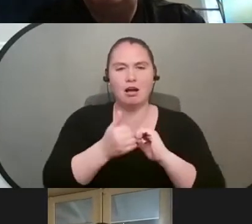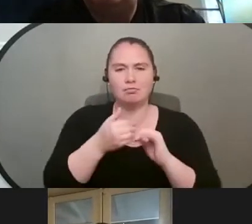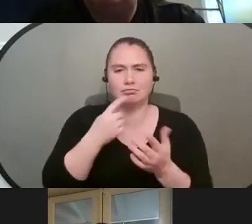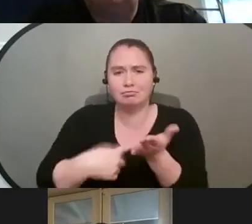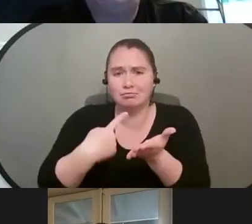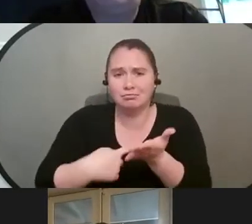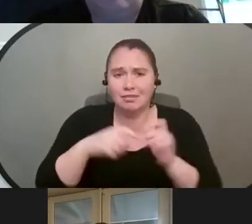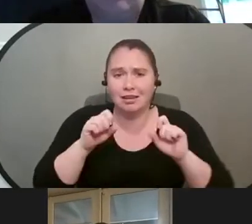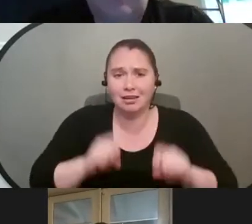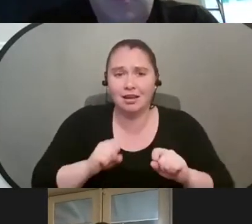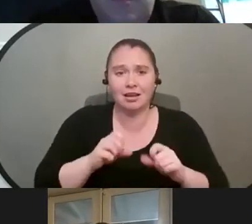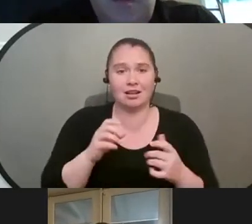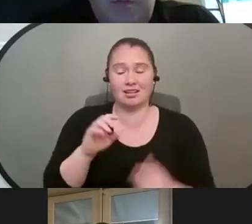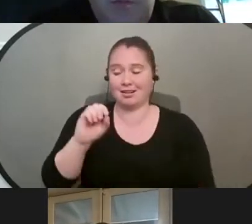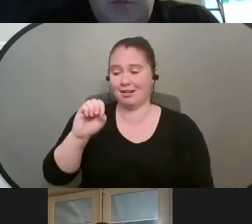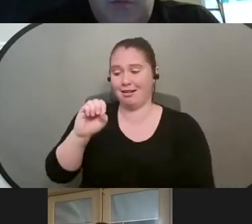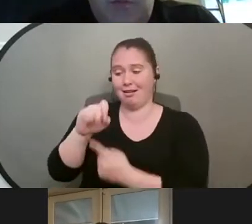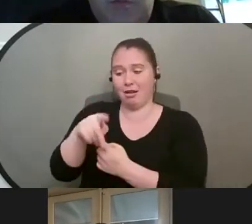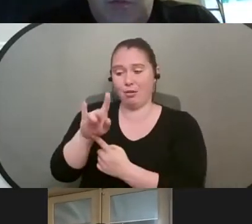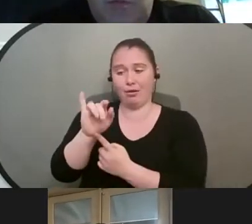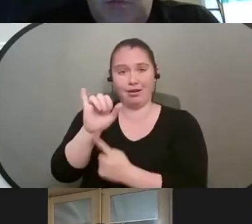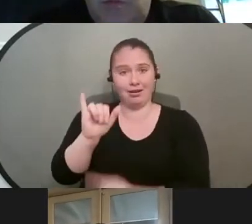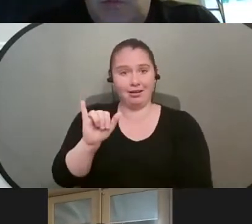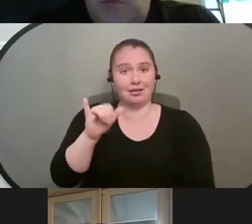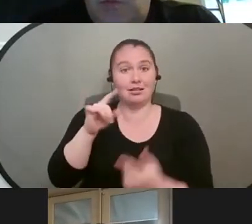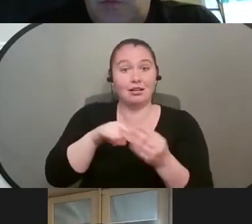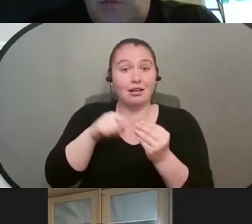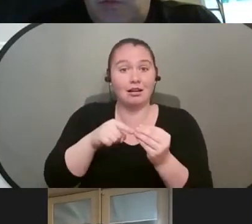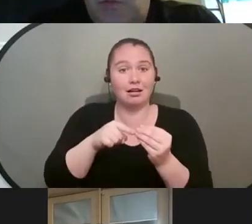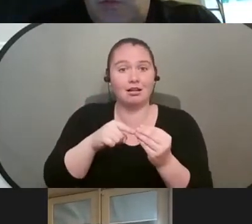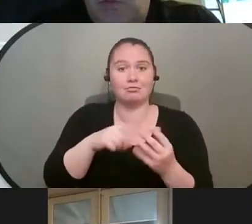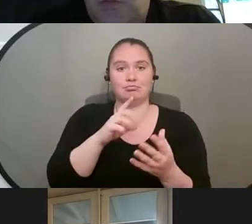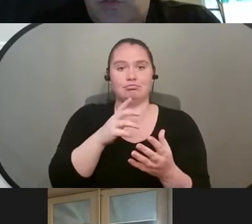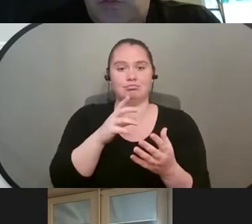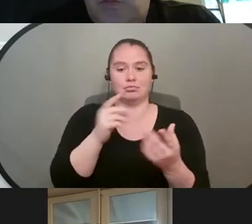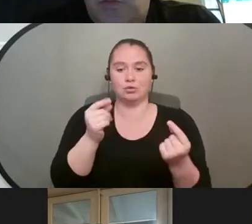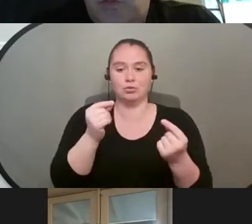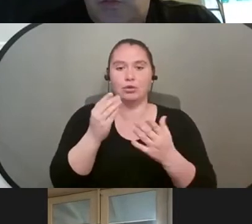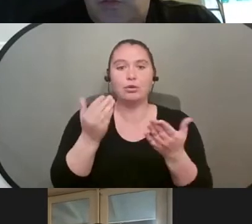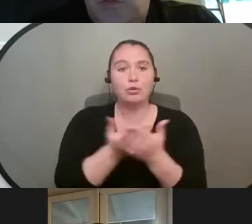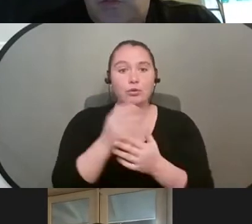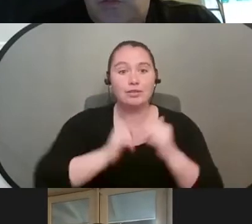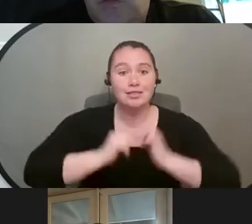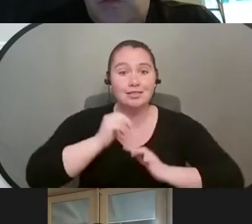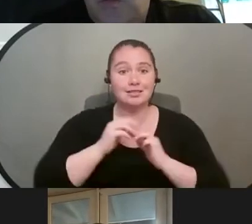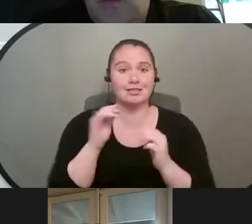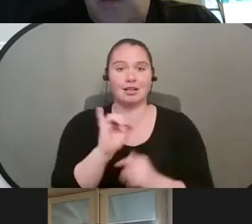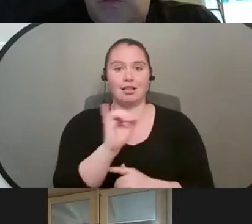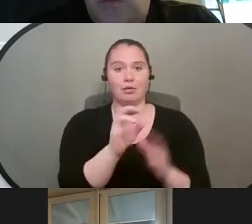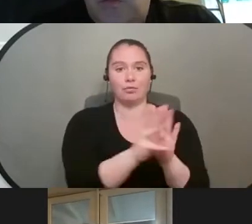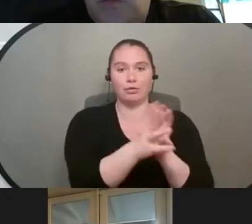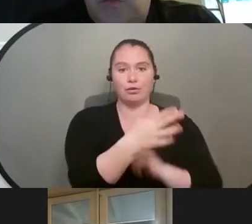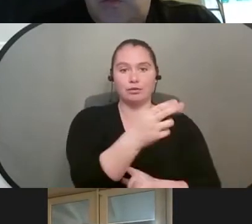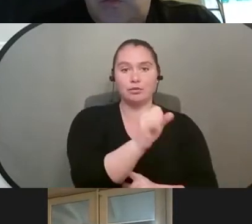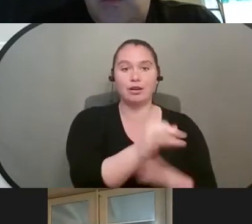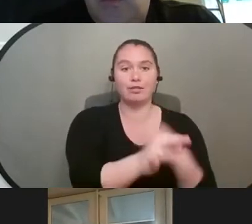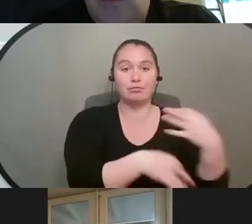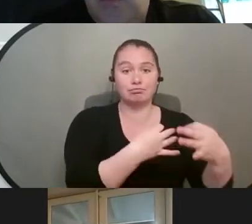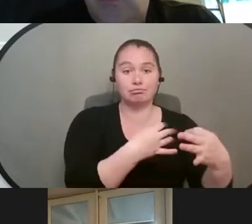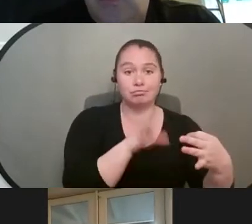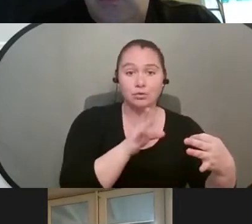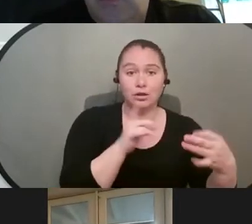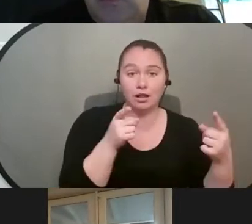one is equity, is not only do you have to address any new facilities that would come into like Waco High School if there's a replacement that happens